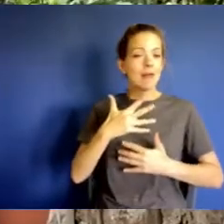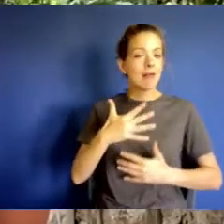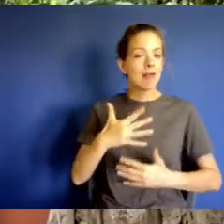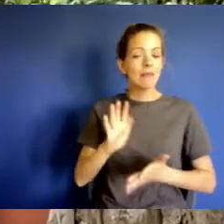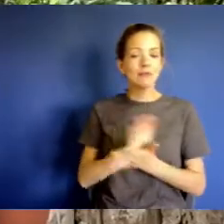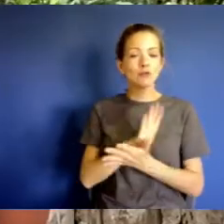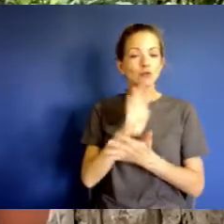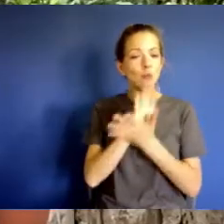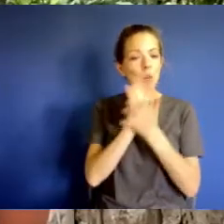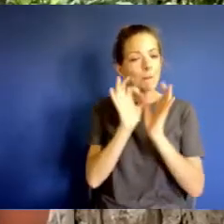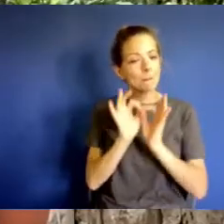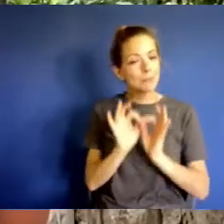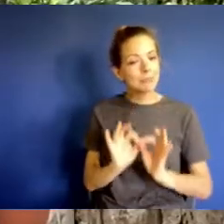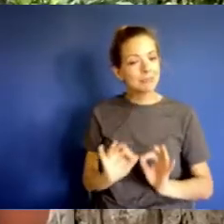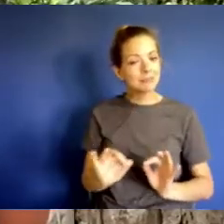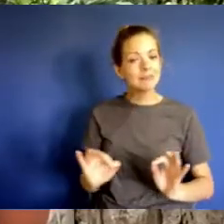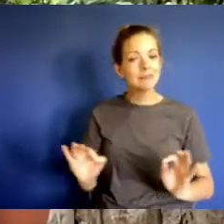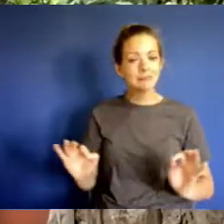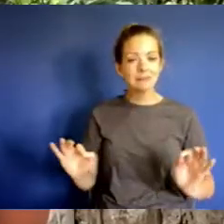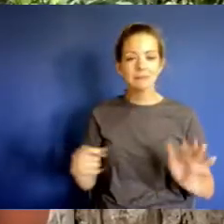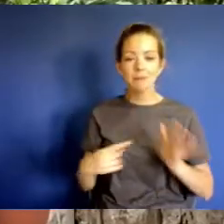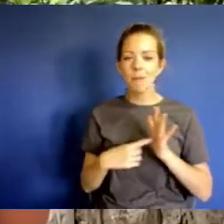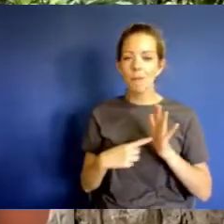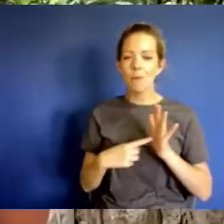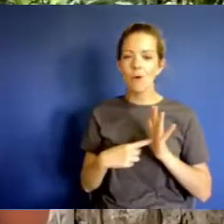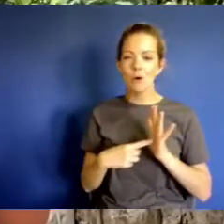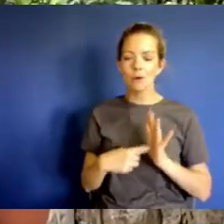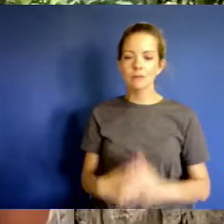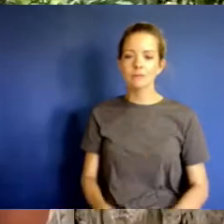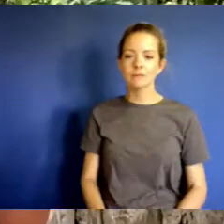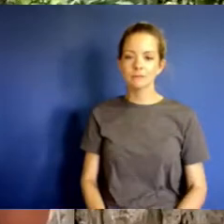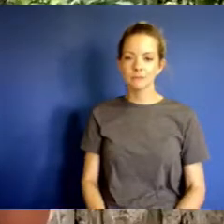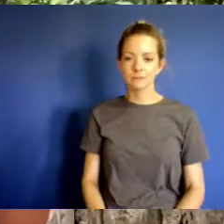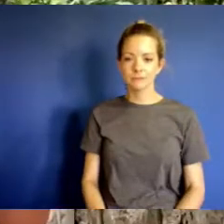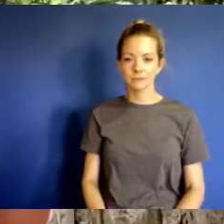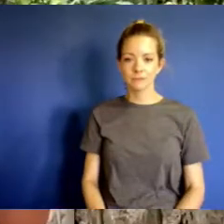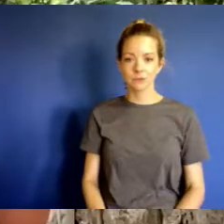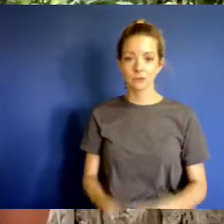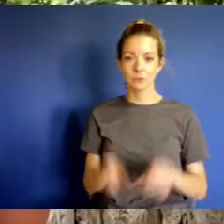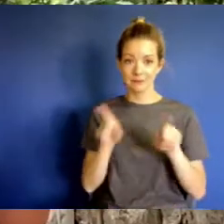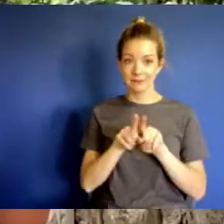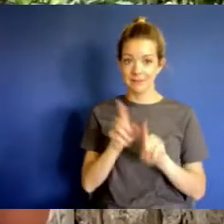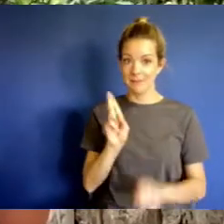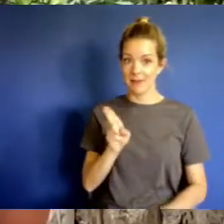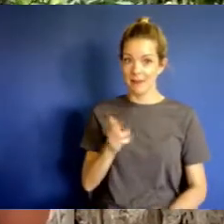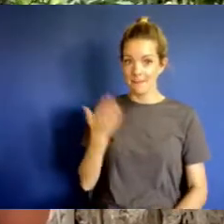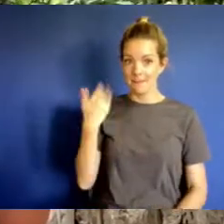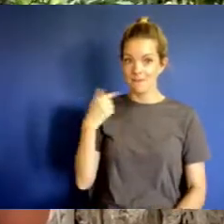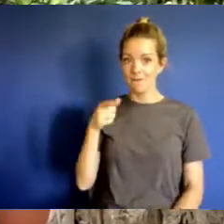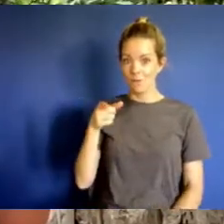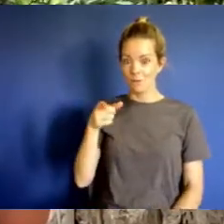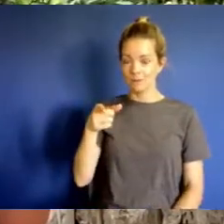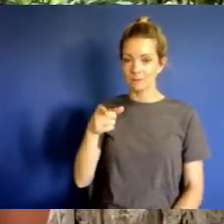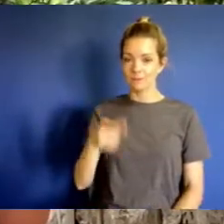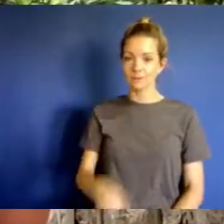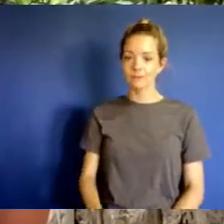just breathe and enjoy a little bit of peaceful silence. So we're going to bring the arm